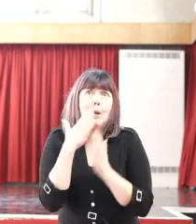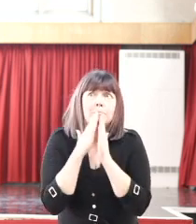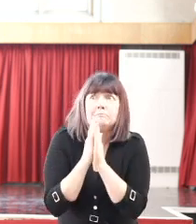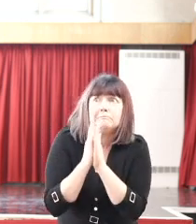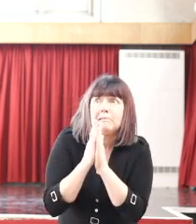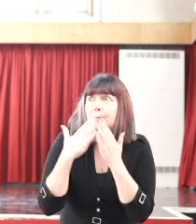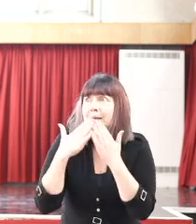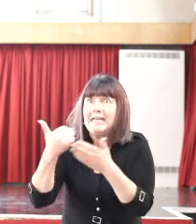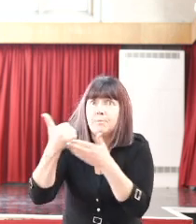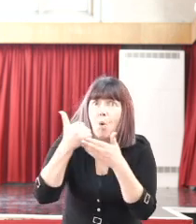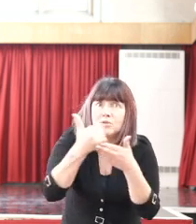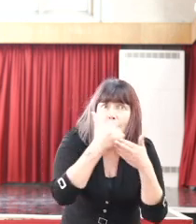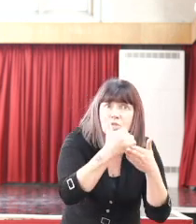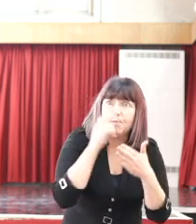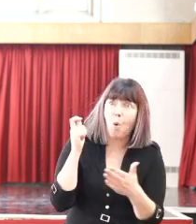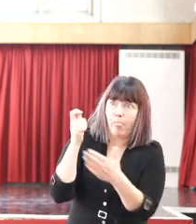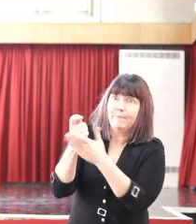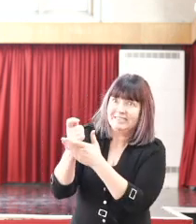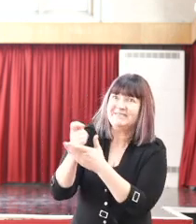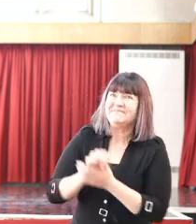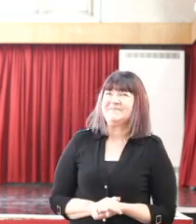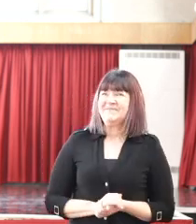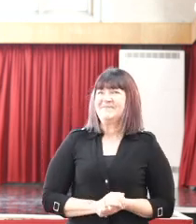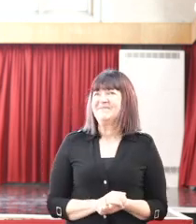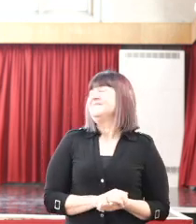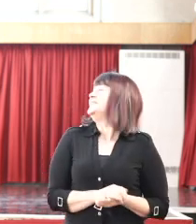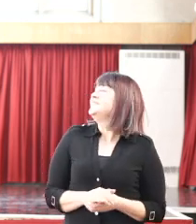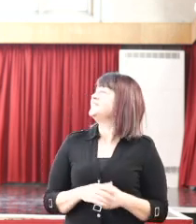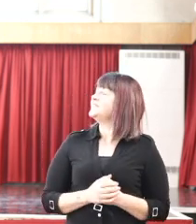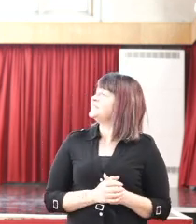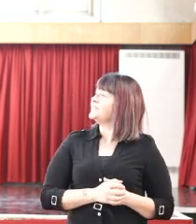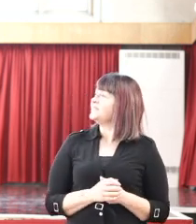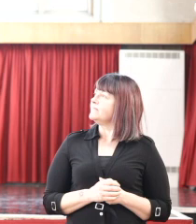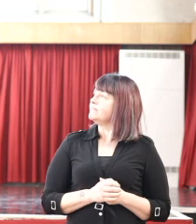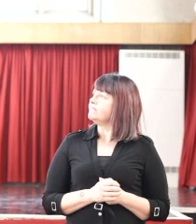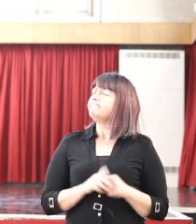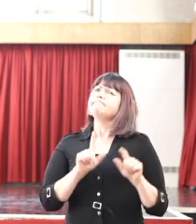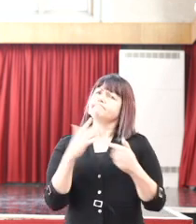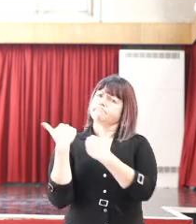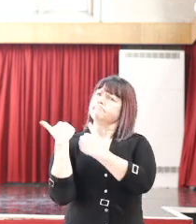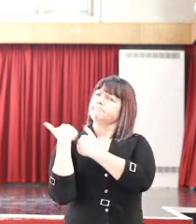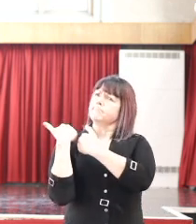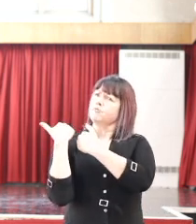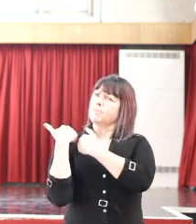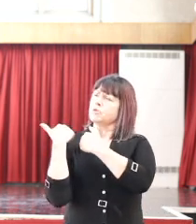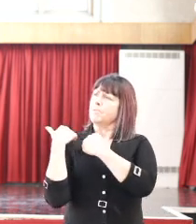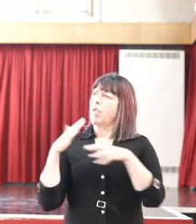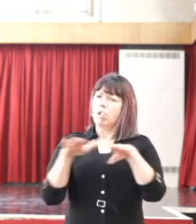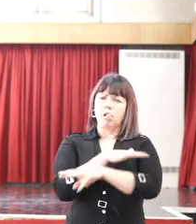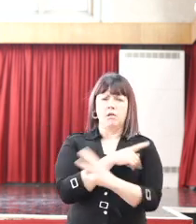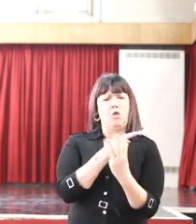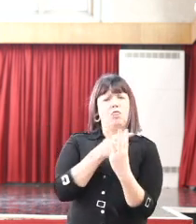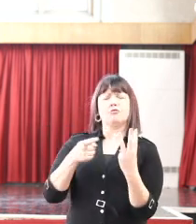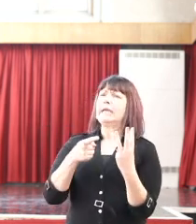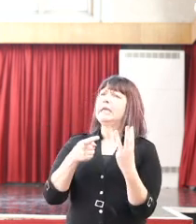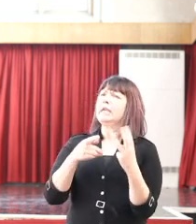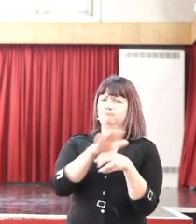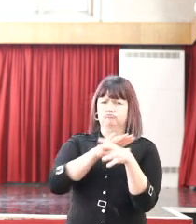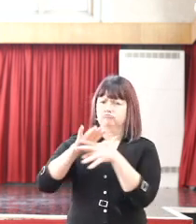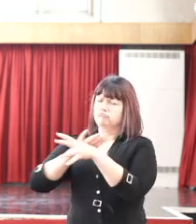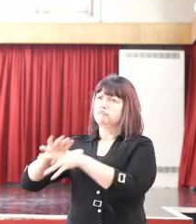again. Just quickly running through some of the pieces that the BID does. We do 3 main areas. One is the promotion of